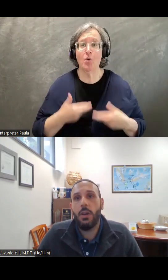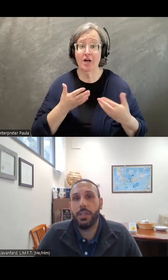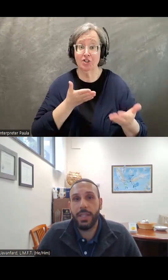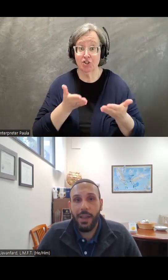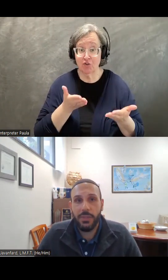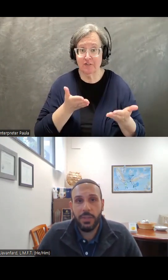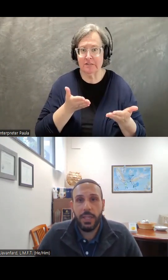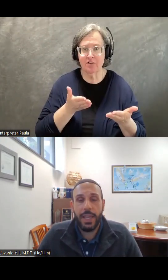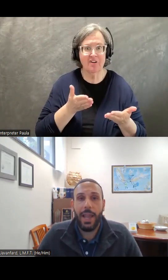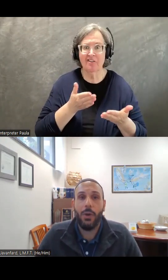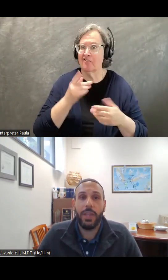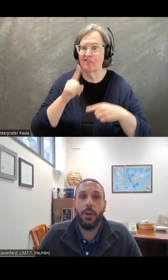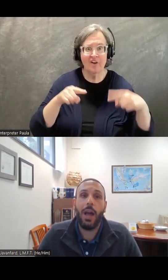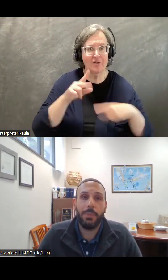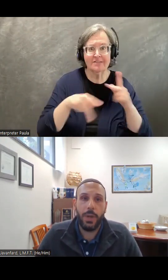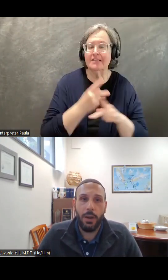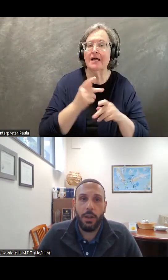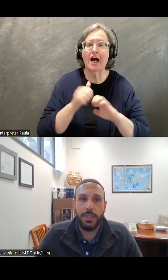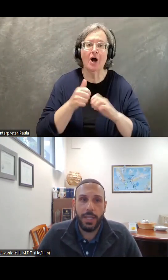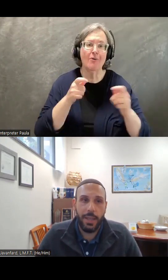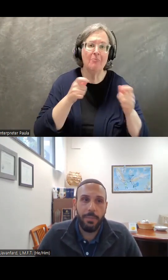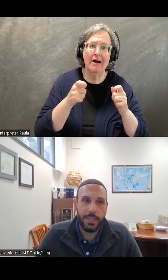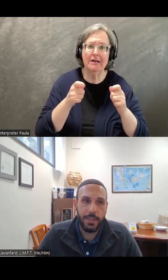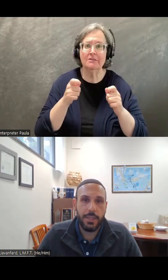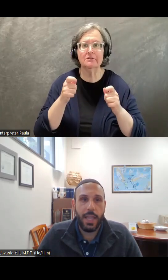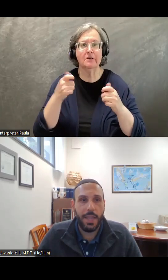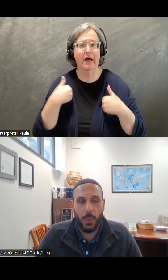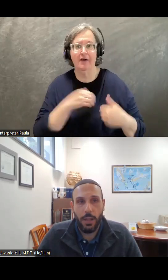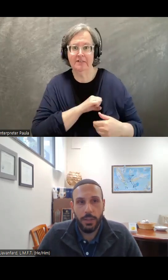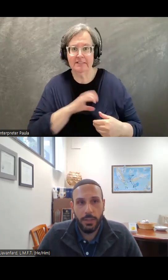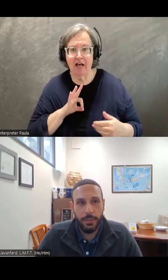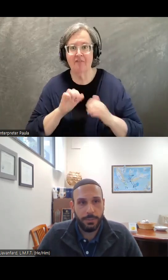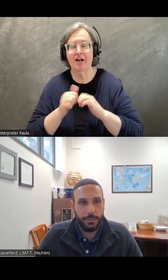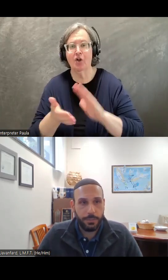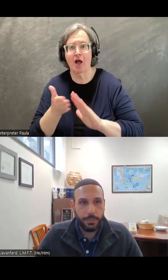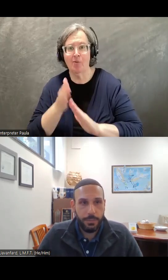managed, are staffed, and how they are operated on a day-to-day basis as well.